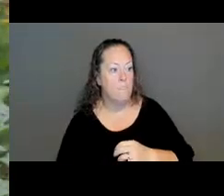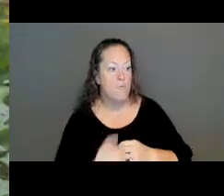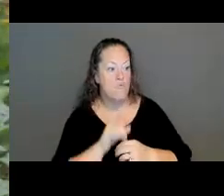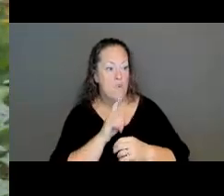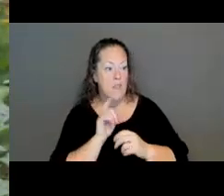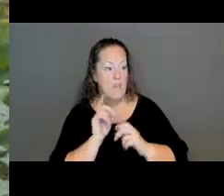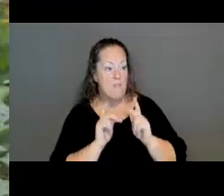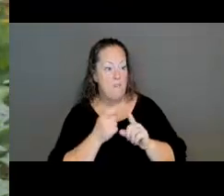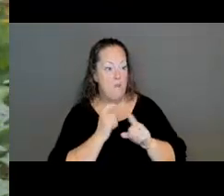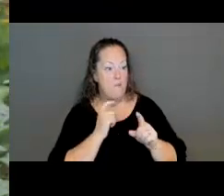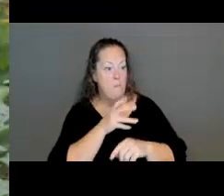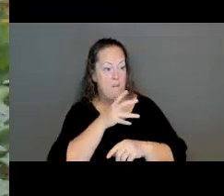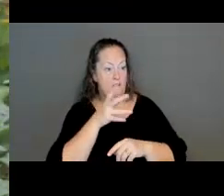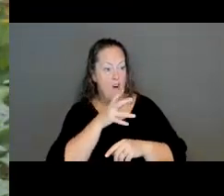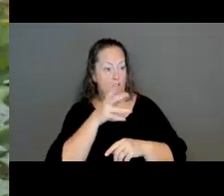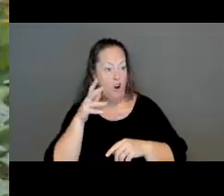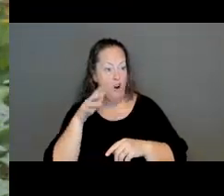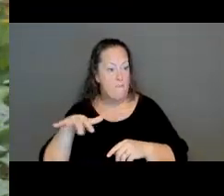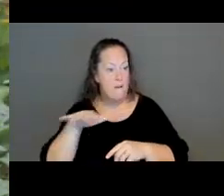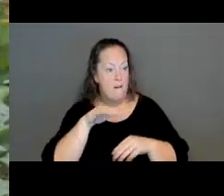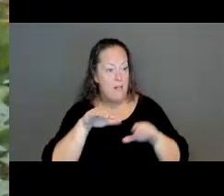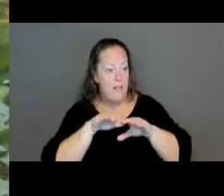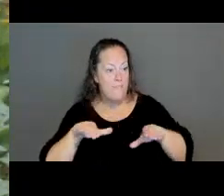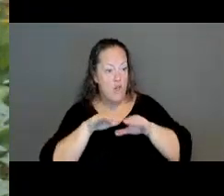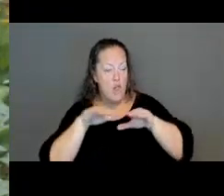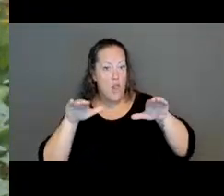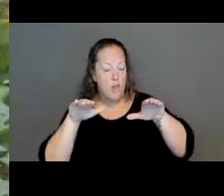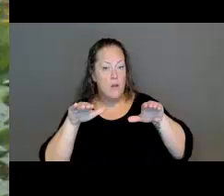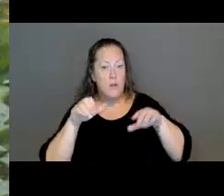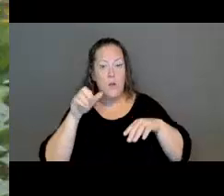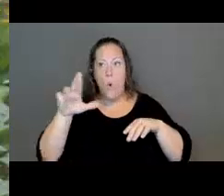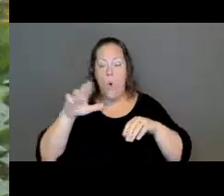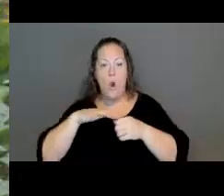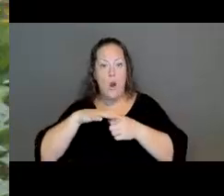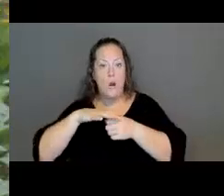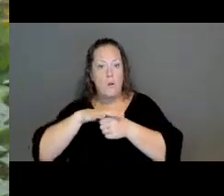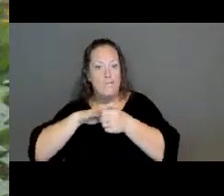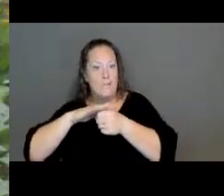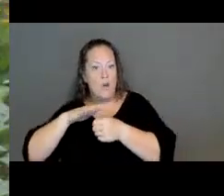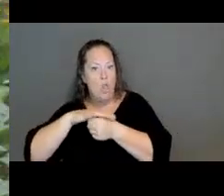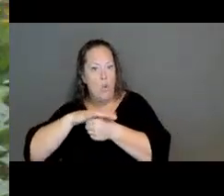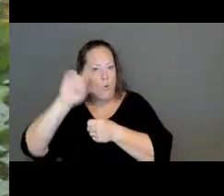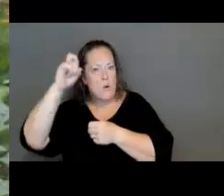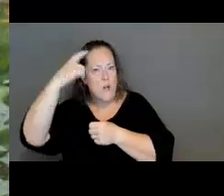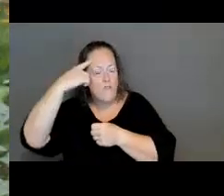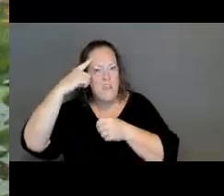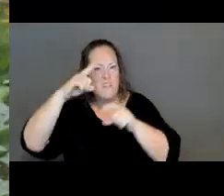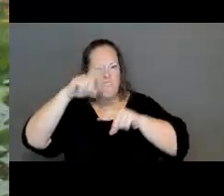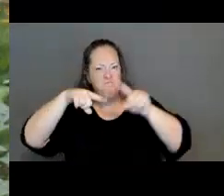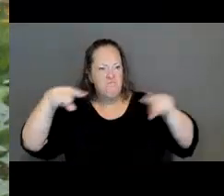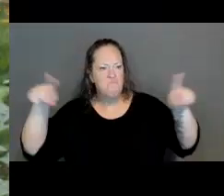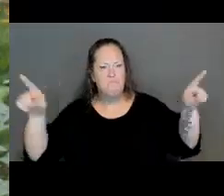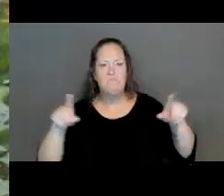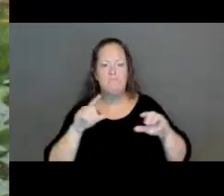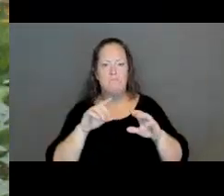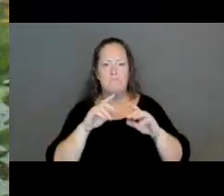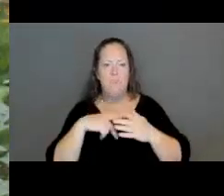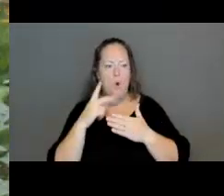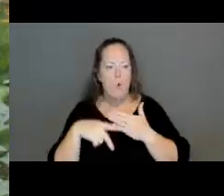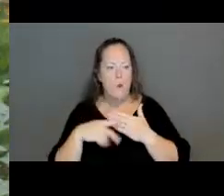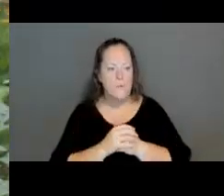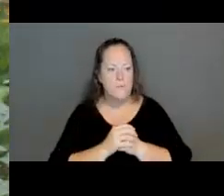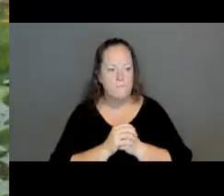level of a municipality or to the agency level, various programs. And they're going to share with you